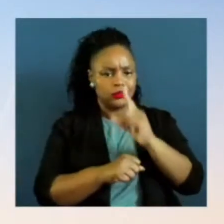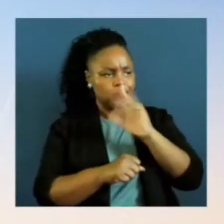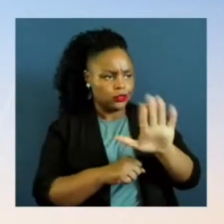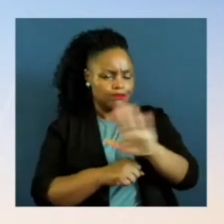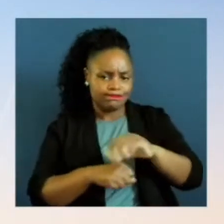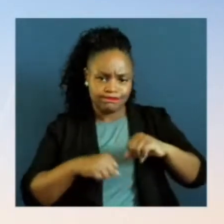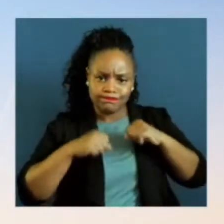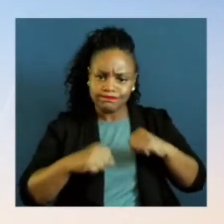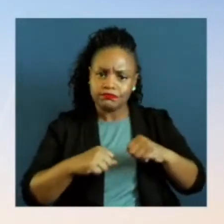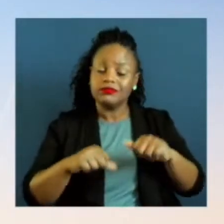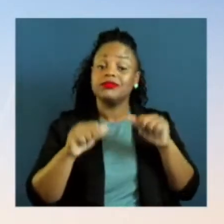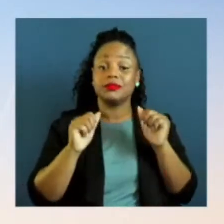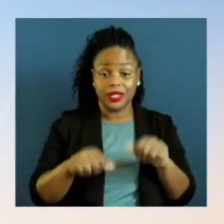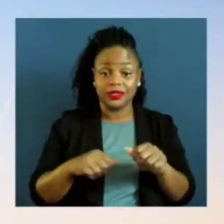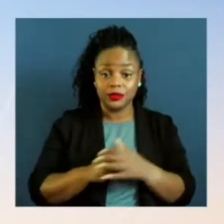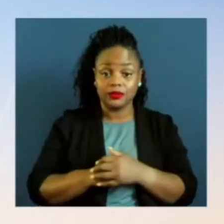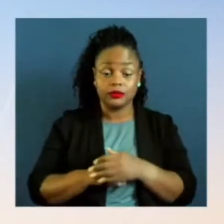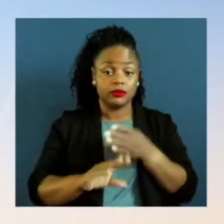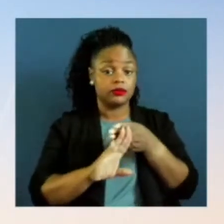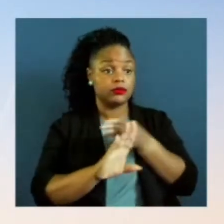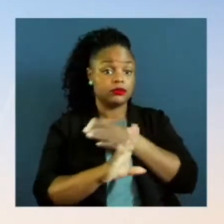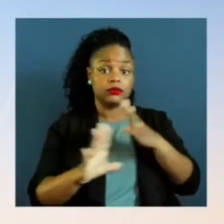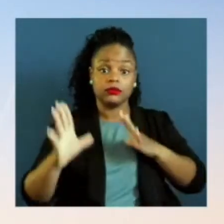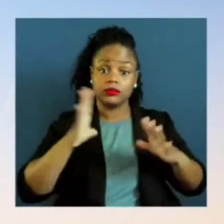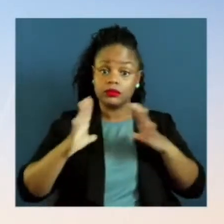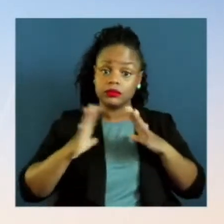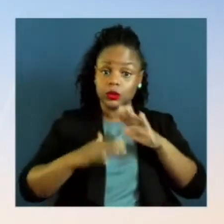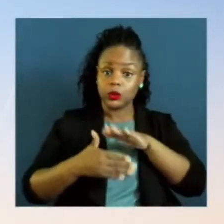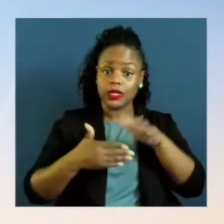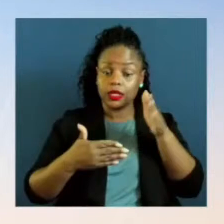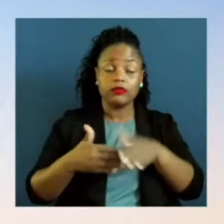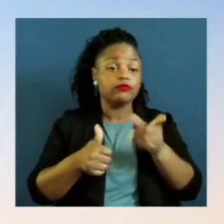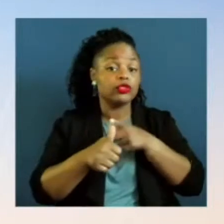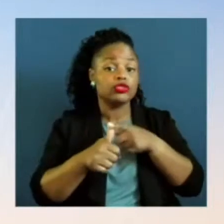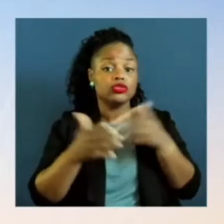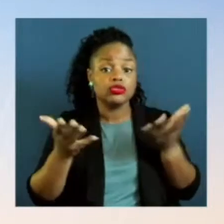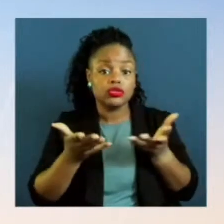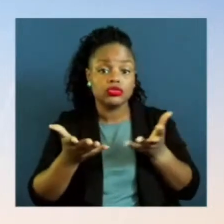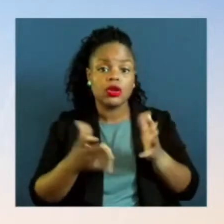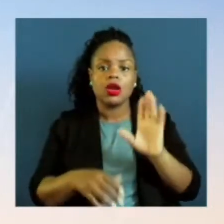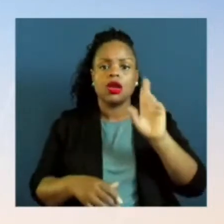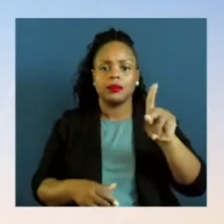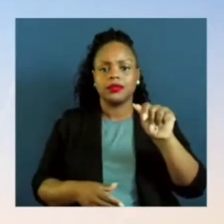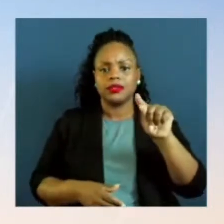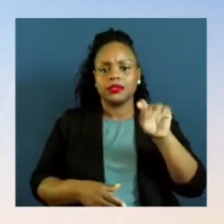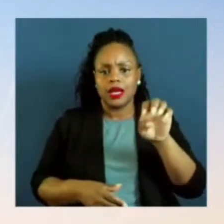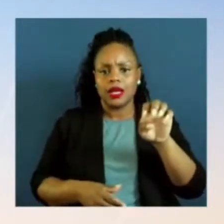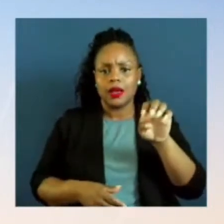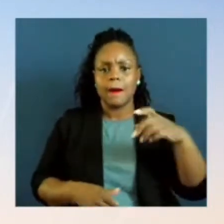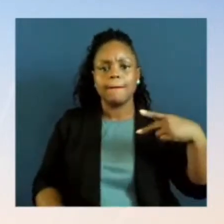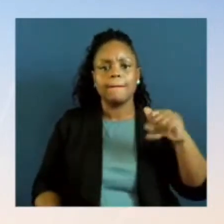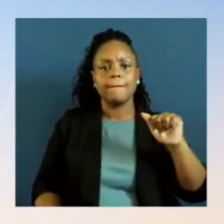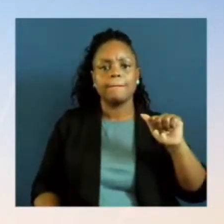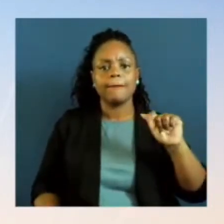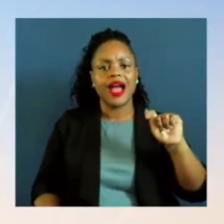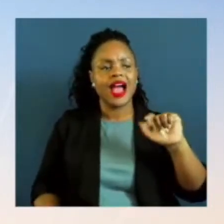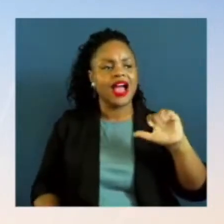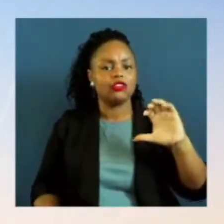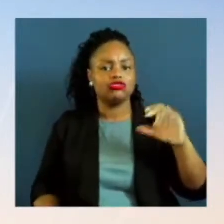the holiday weekend. First, update and patch all software. We continuously